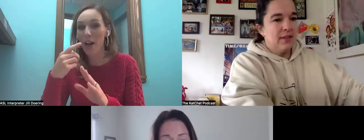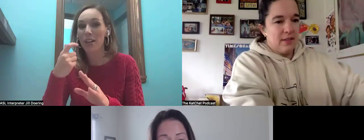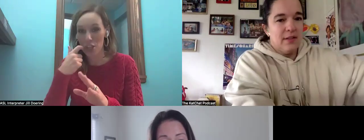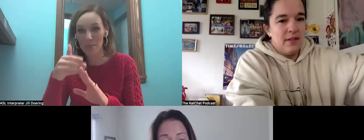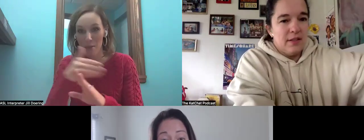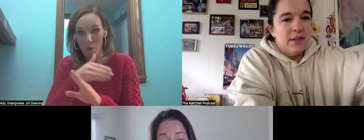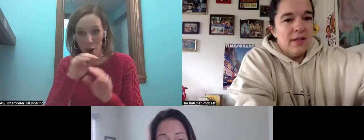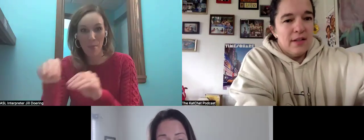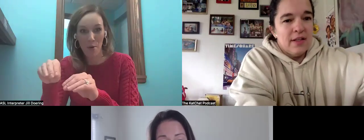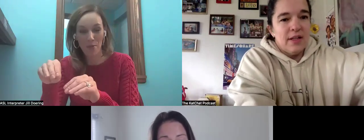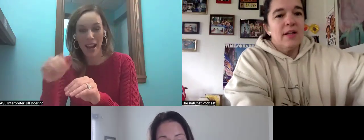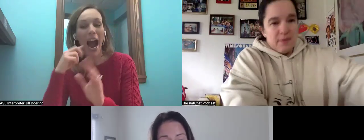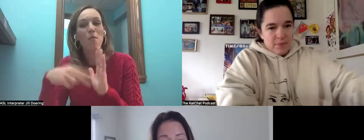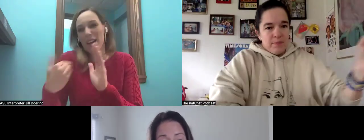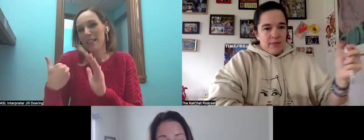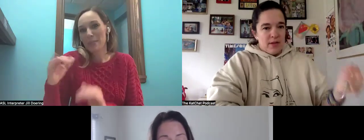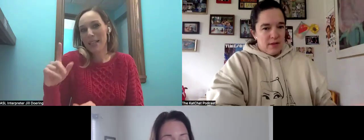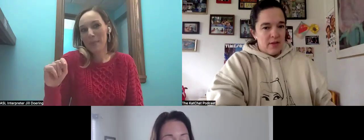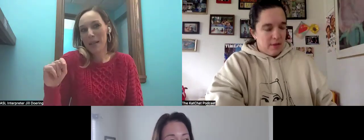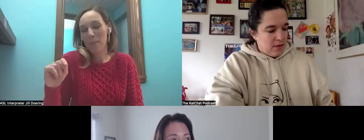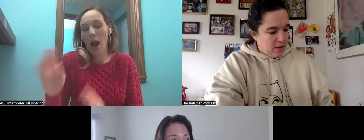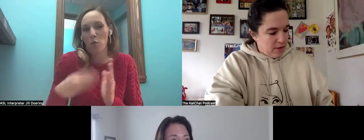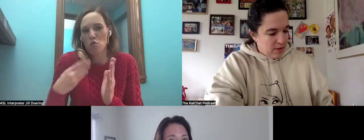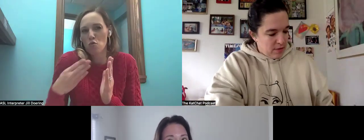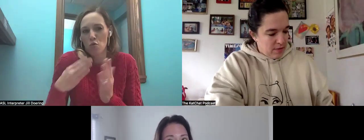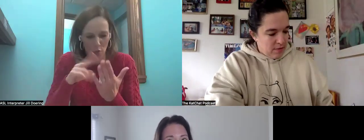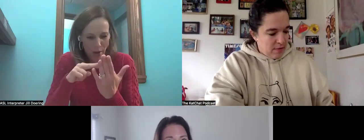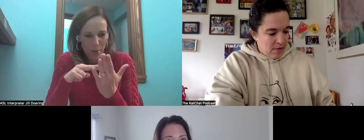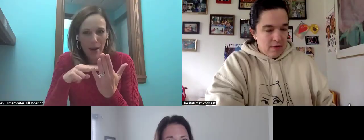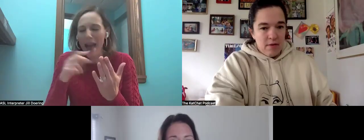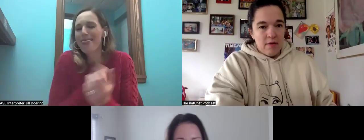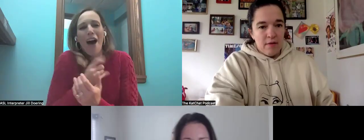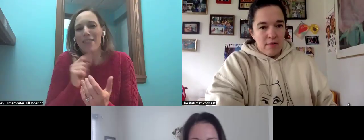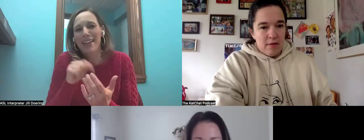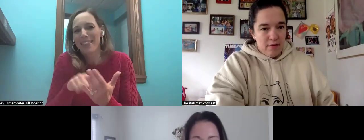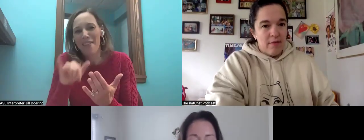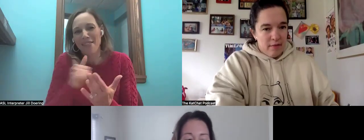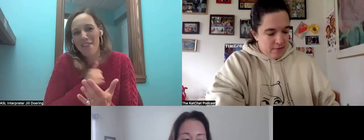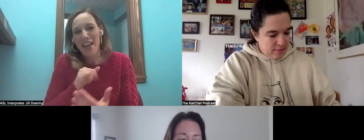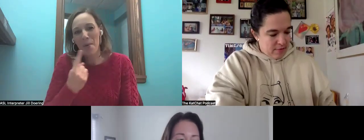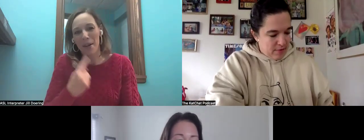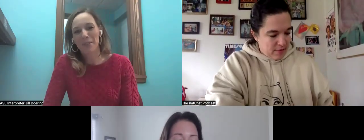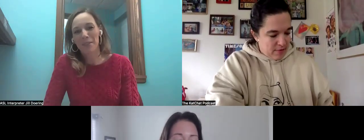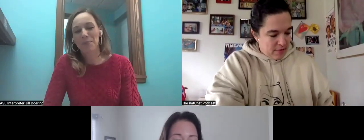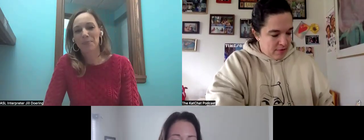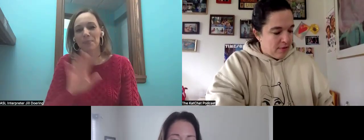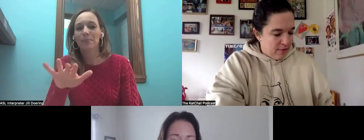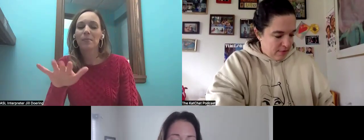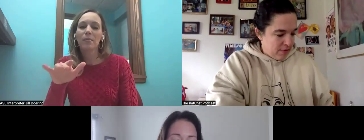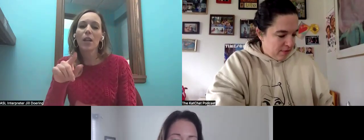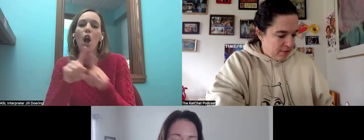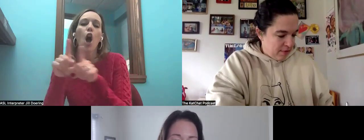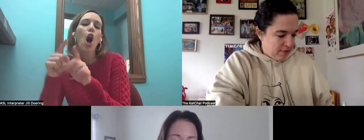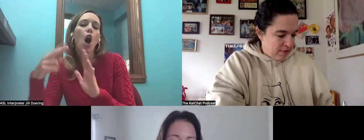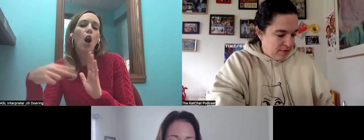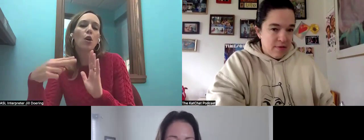able to like, I read it in September. So I kind of like flew through it and I was like, oh, I love this one. So, and then I'm also reading the